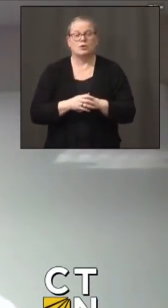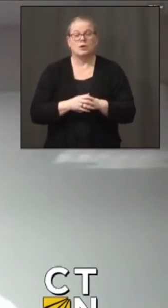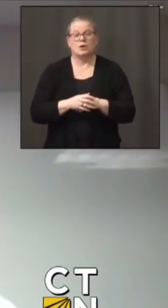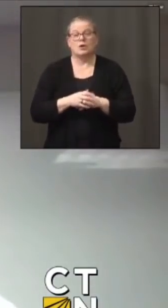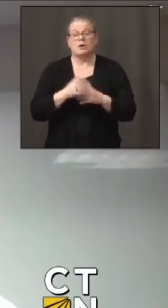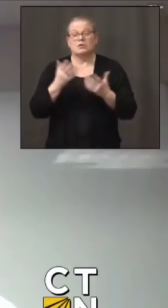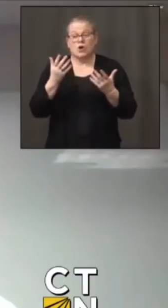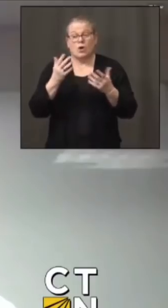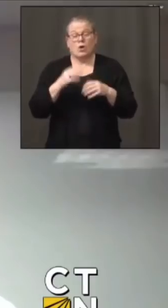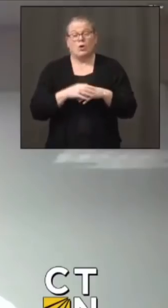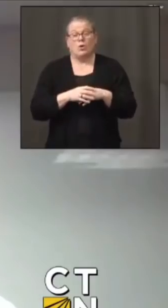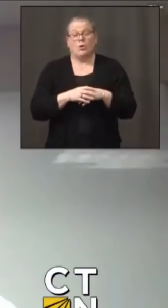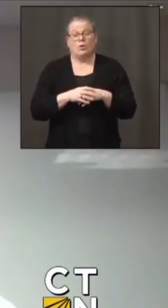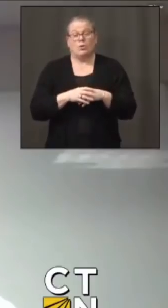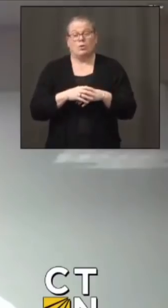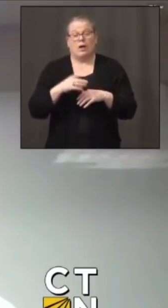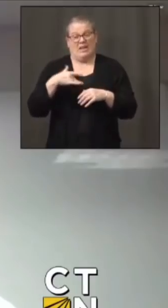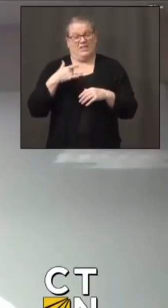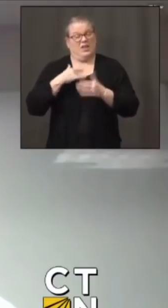issue though.